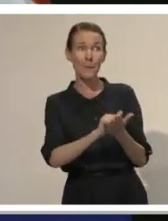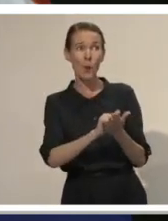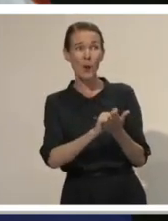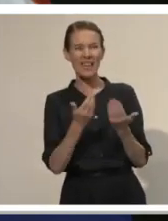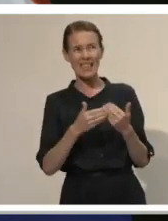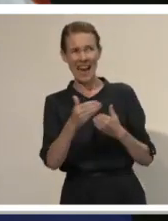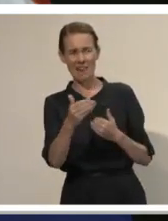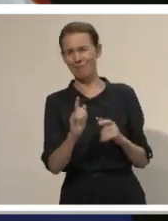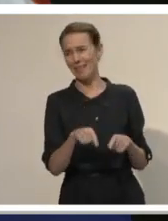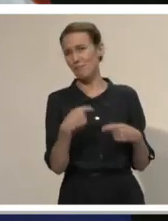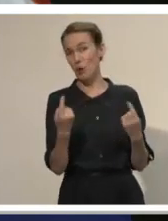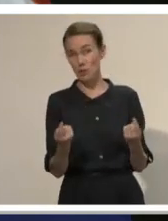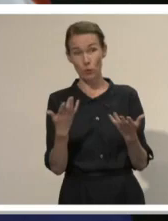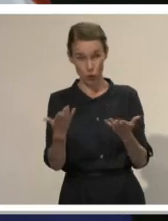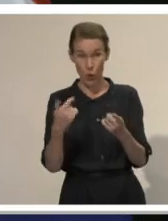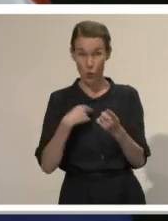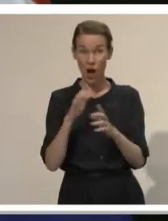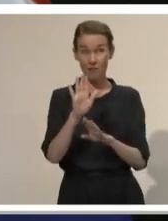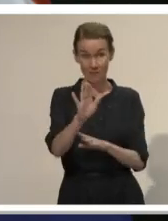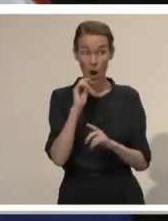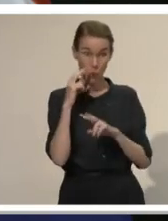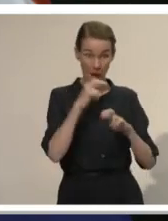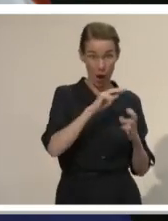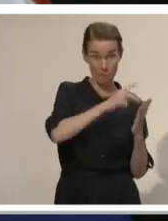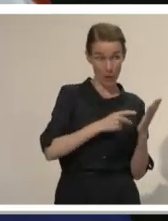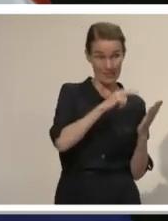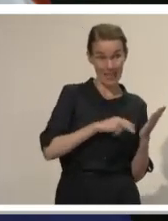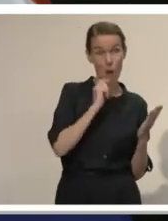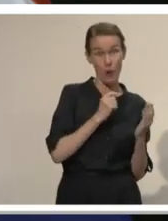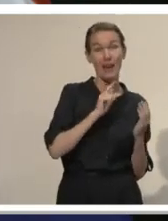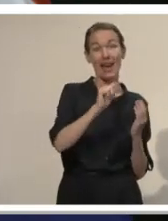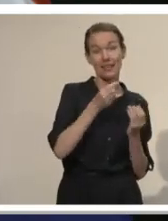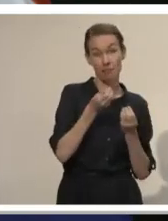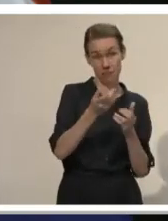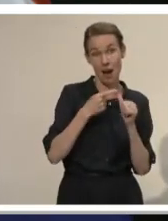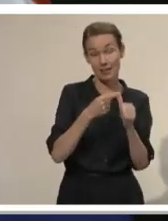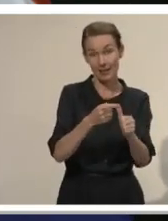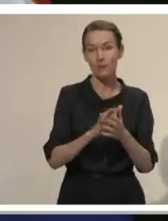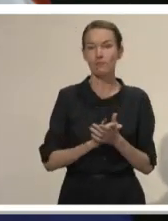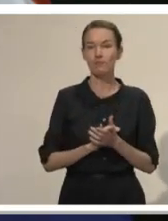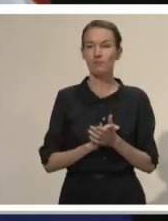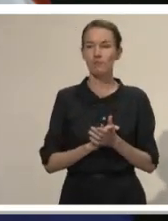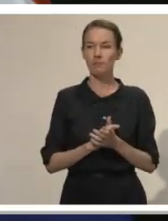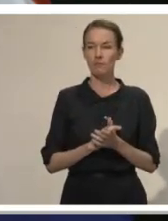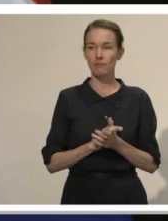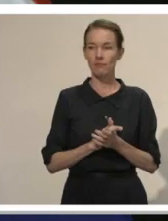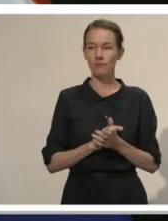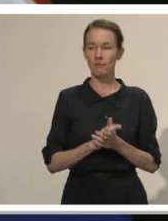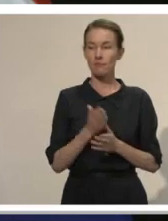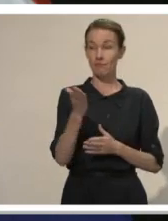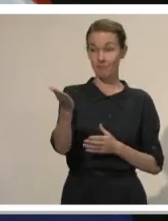have a look at some of the policies that are being released on that front. Andrea. Lots of elderly people who are